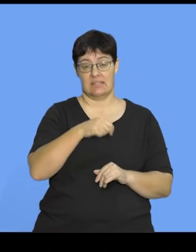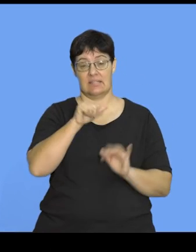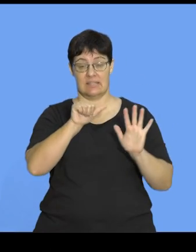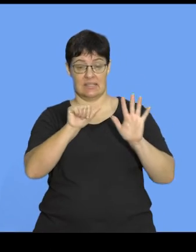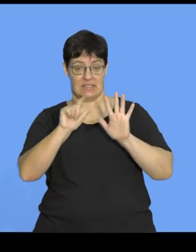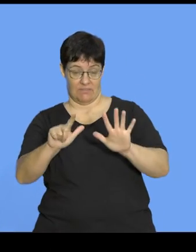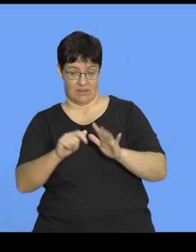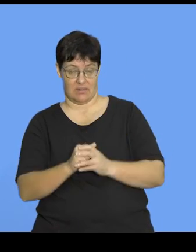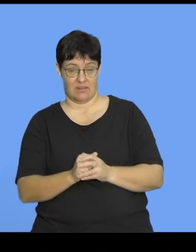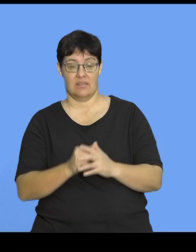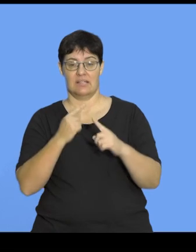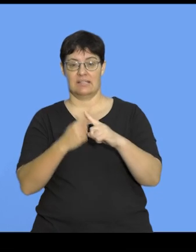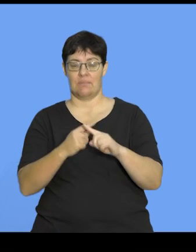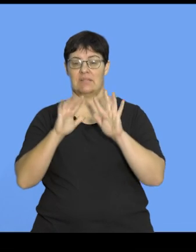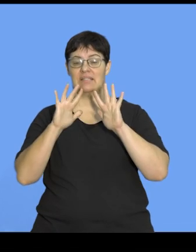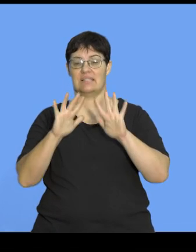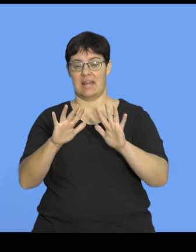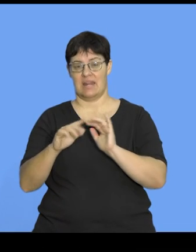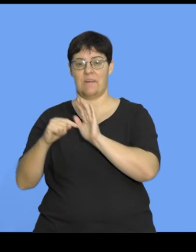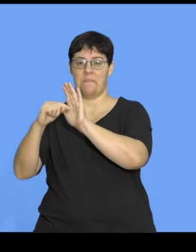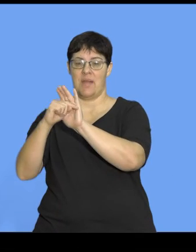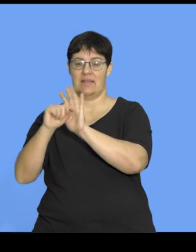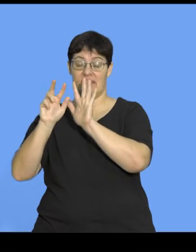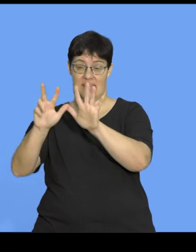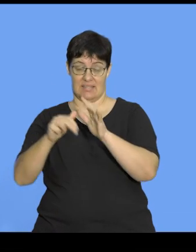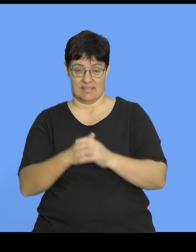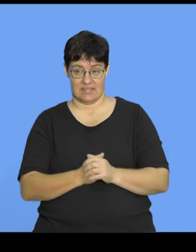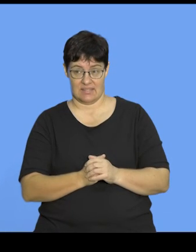6.67 times 10 to the minus 8.